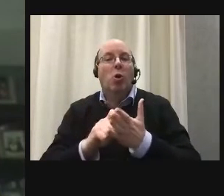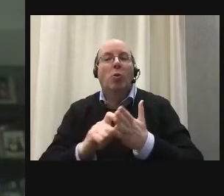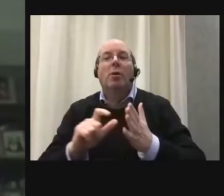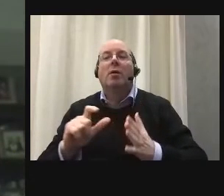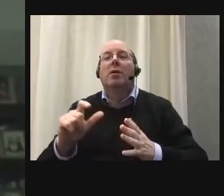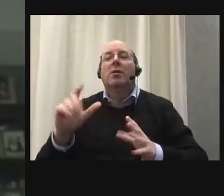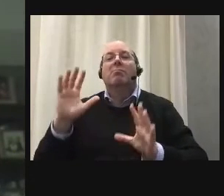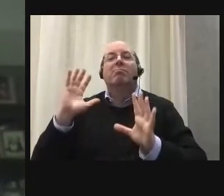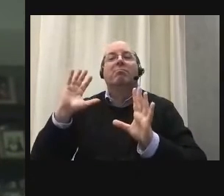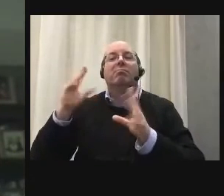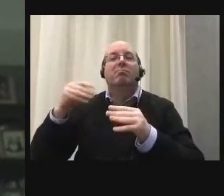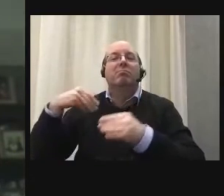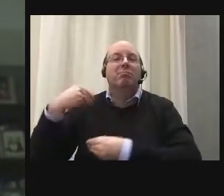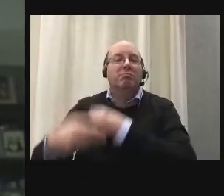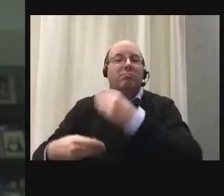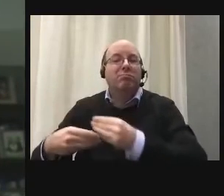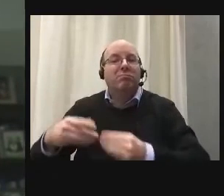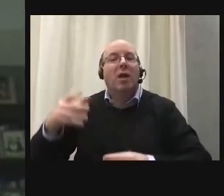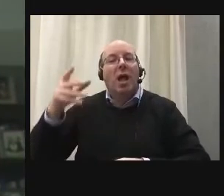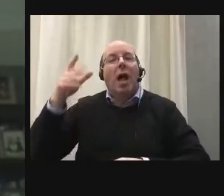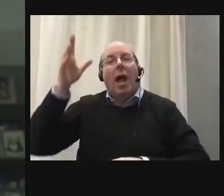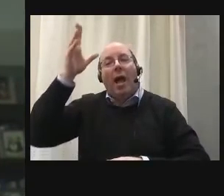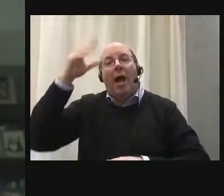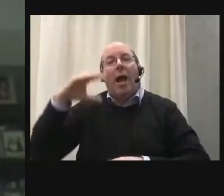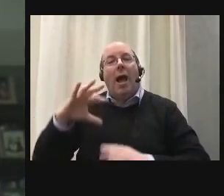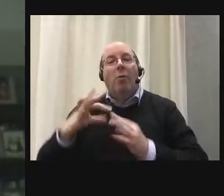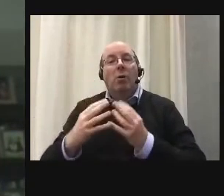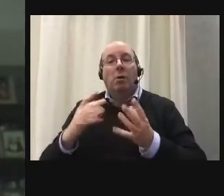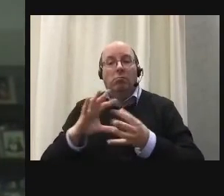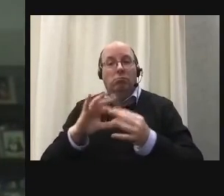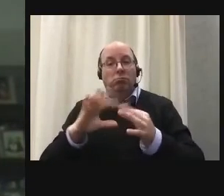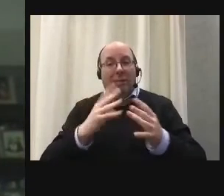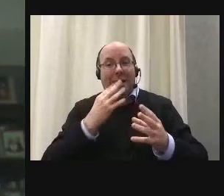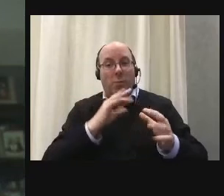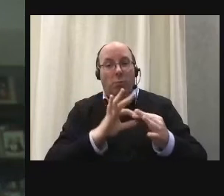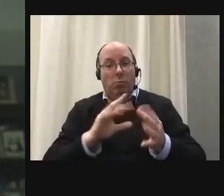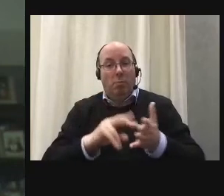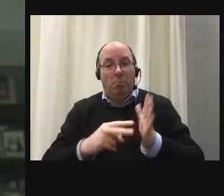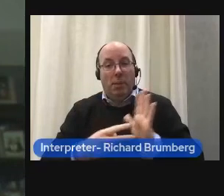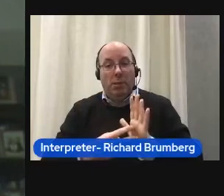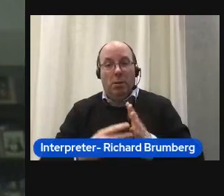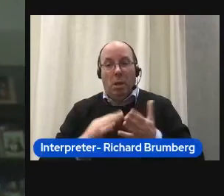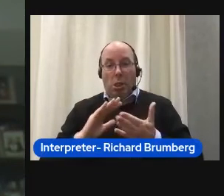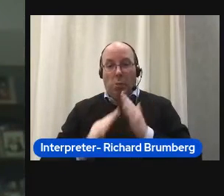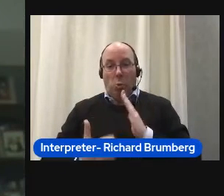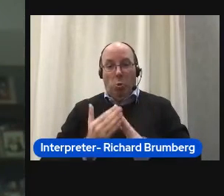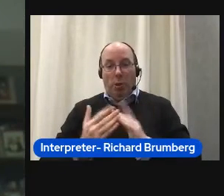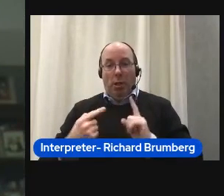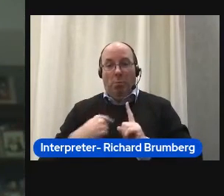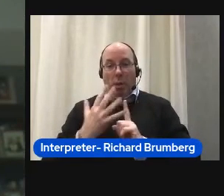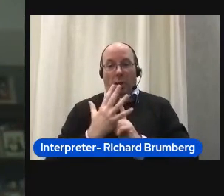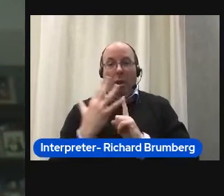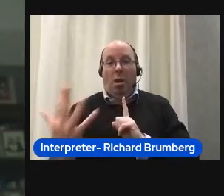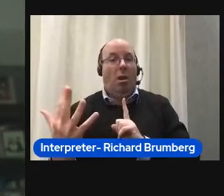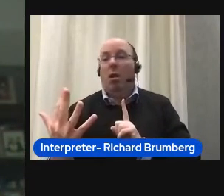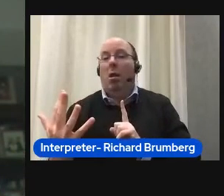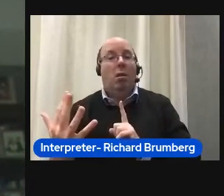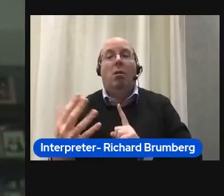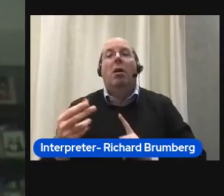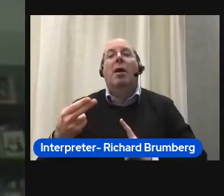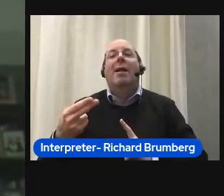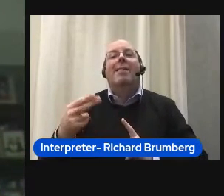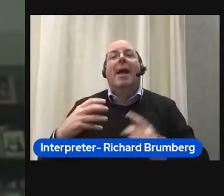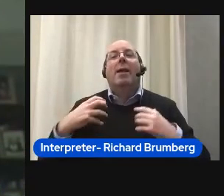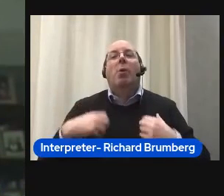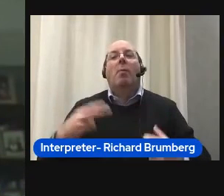our father, Al tifros min hatzibur, do not separate yourself from the community. Hillel is reminding